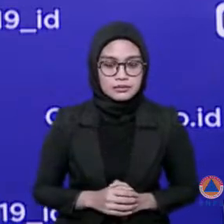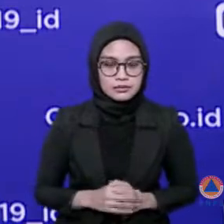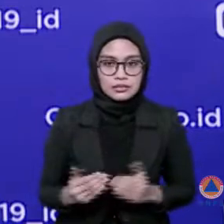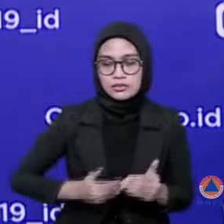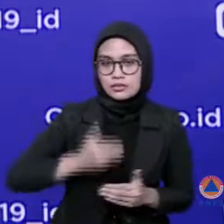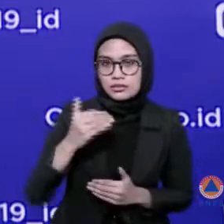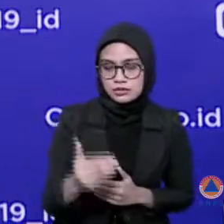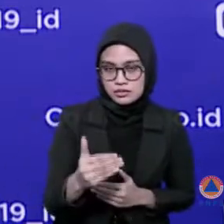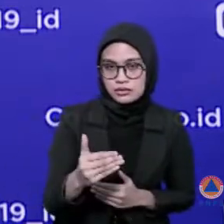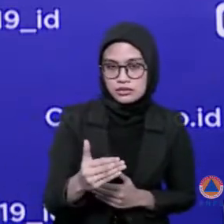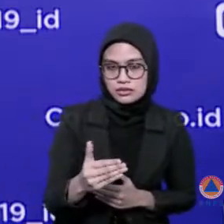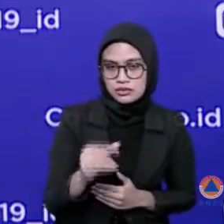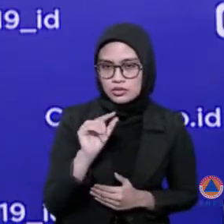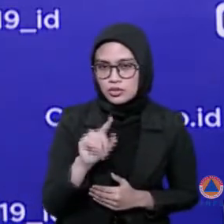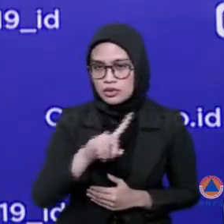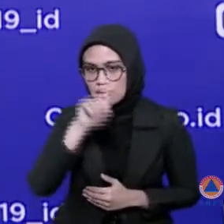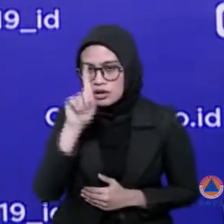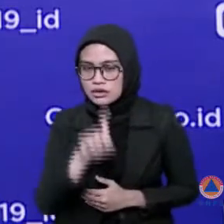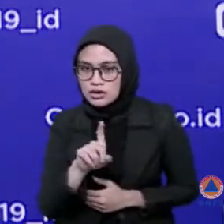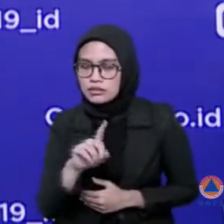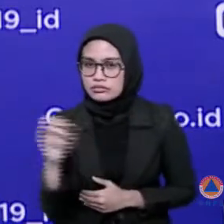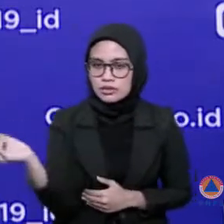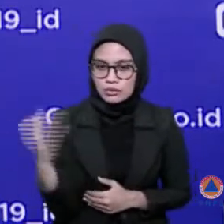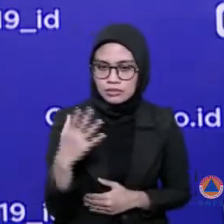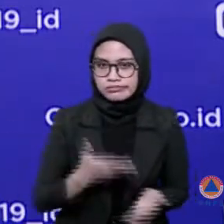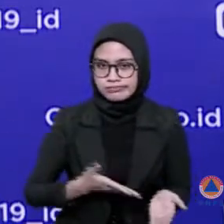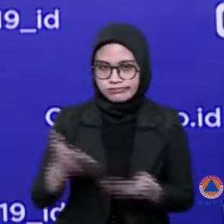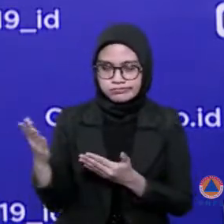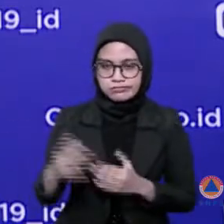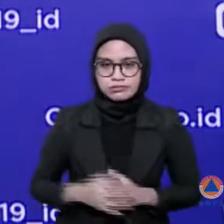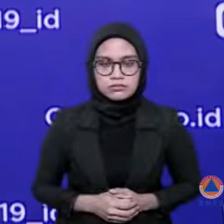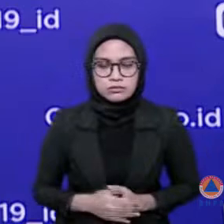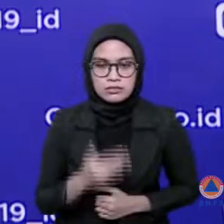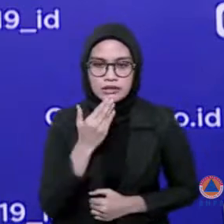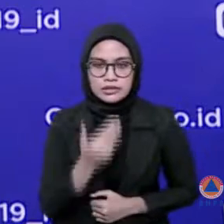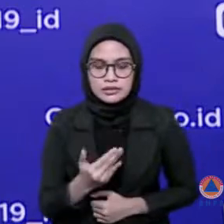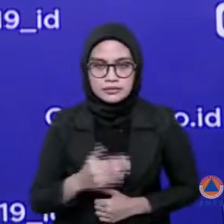will continue to the Q&A sessions. Thank you.